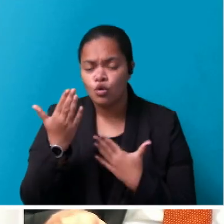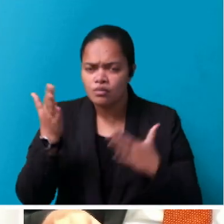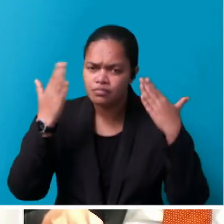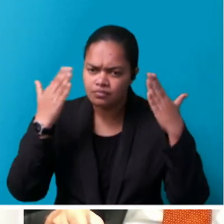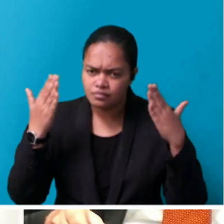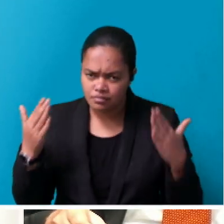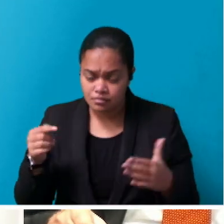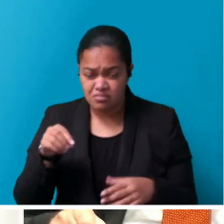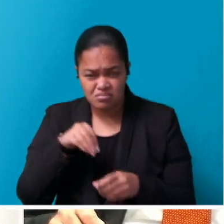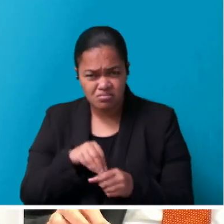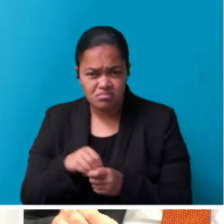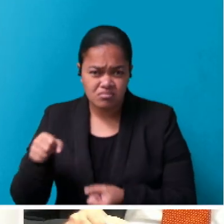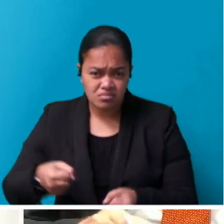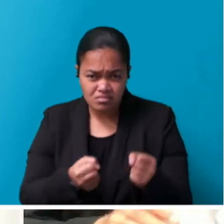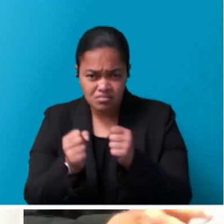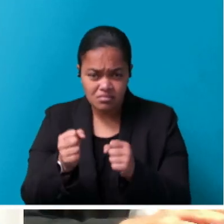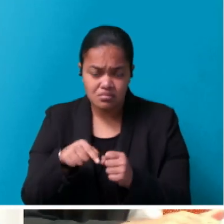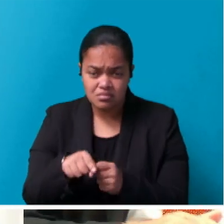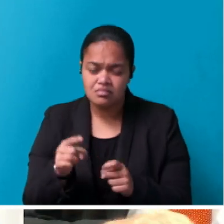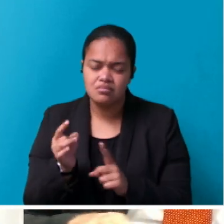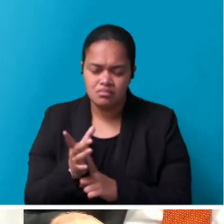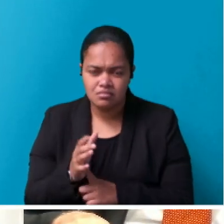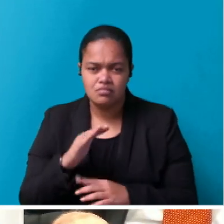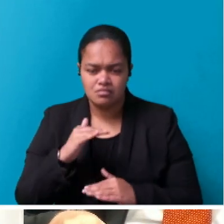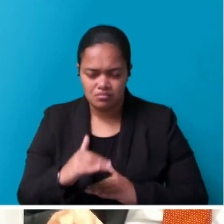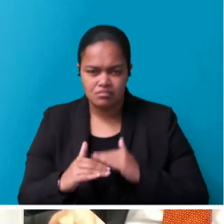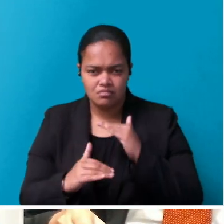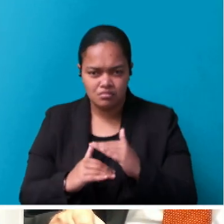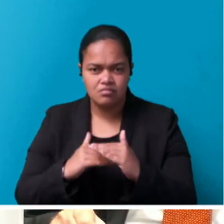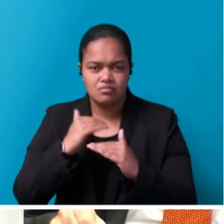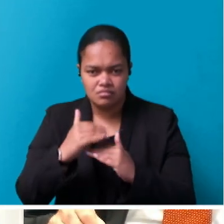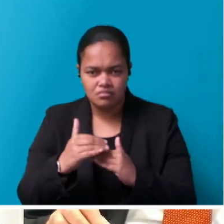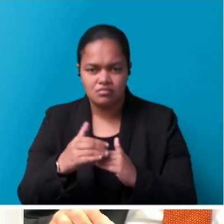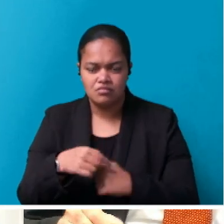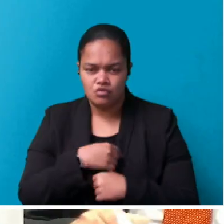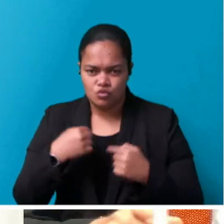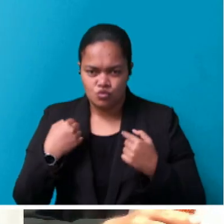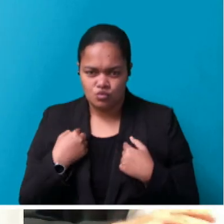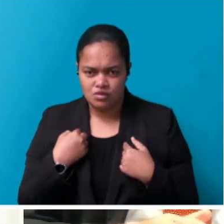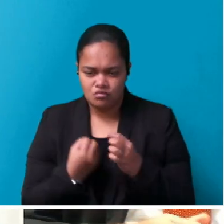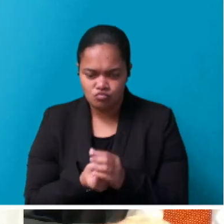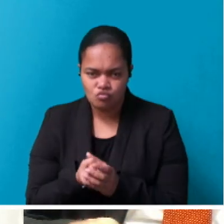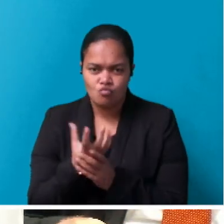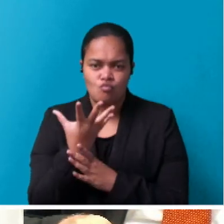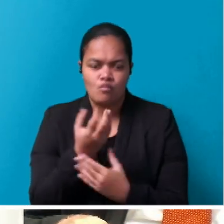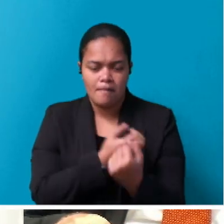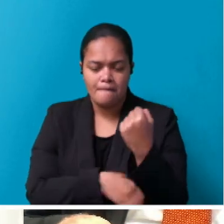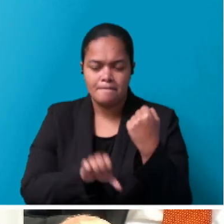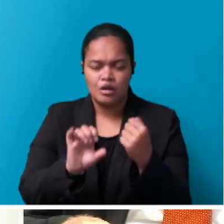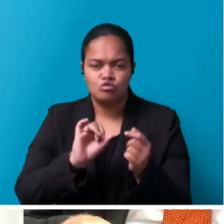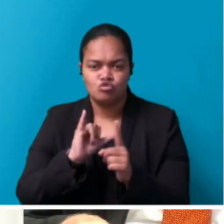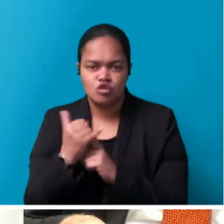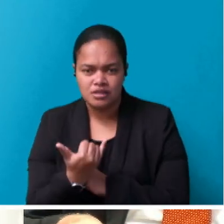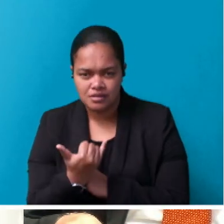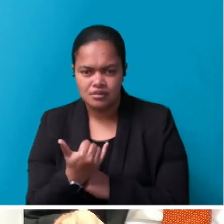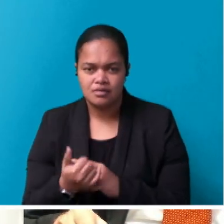this strategy is a pivotal step in our journey to build a digitally empowered society and a